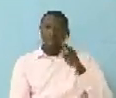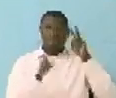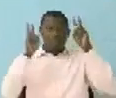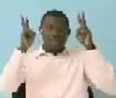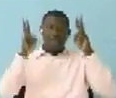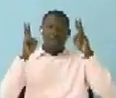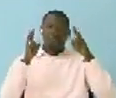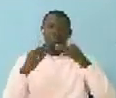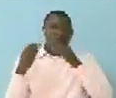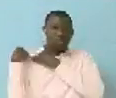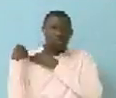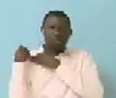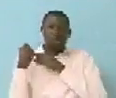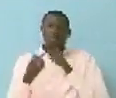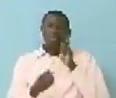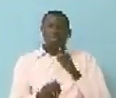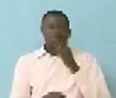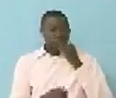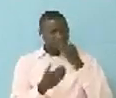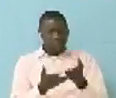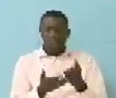need to emphasize that. But say it.